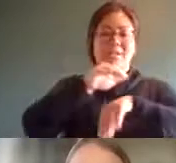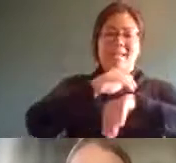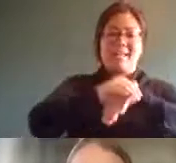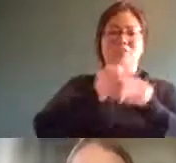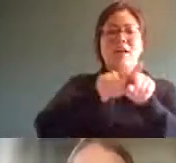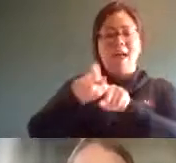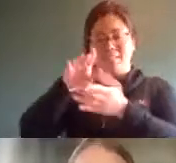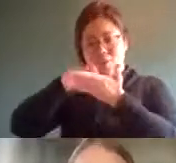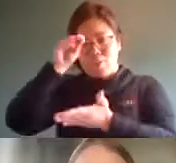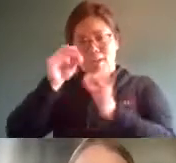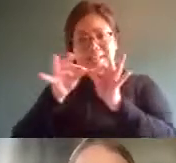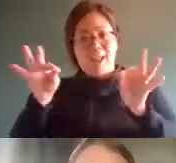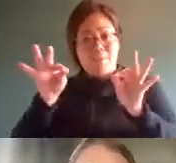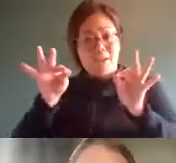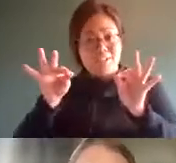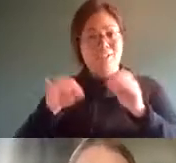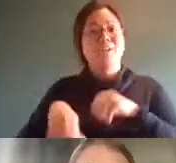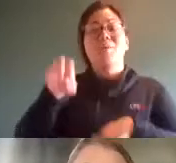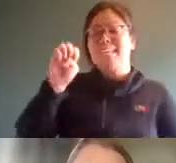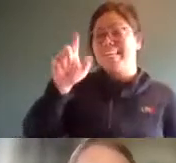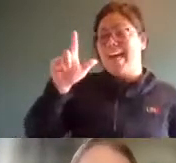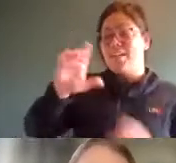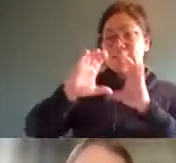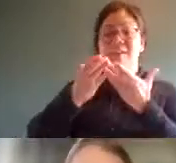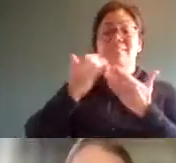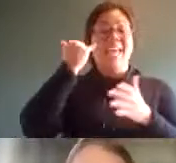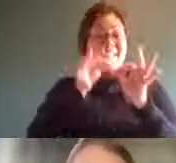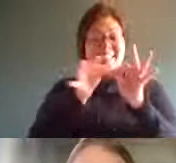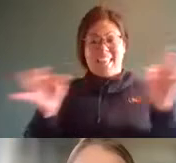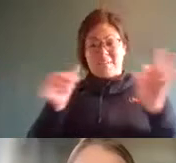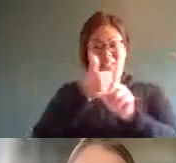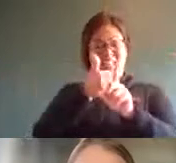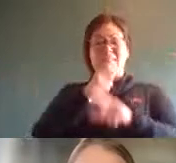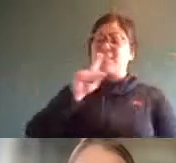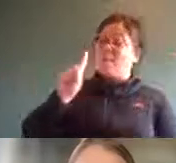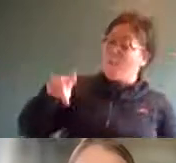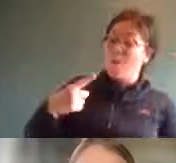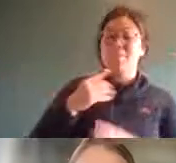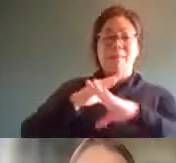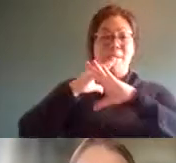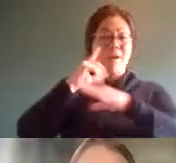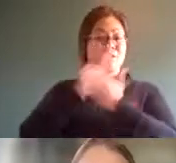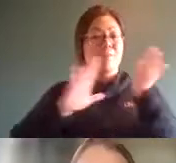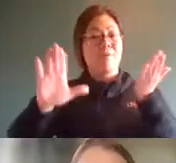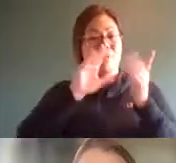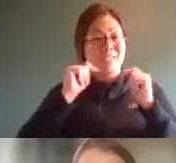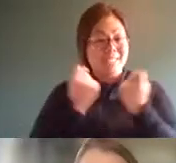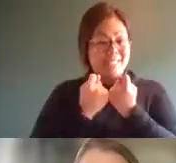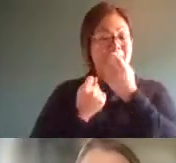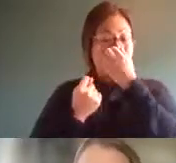learning language class. So if language is the only barrier that there is for some of your team members